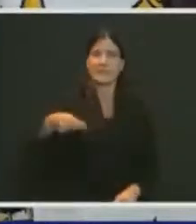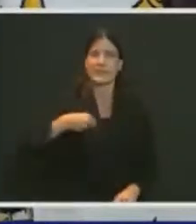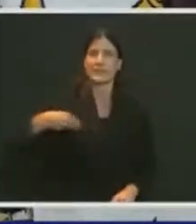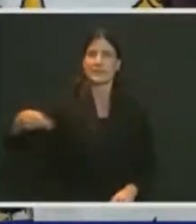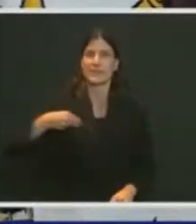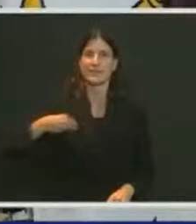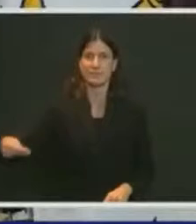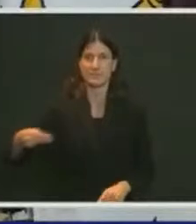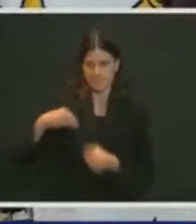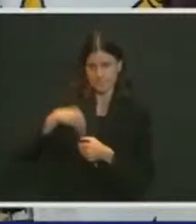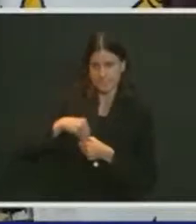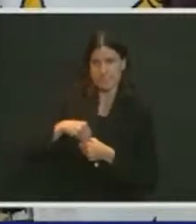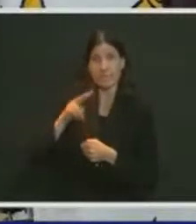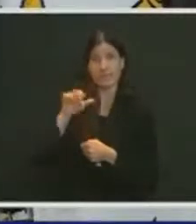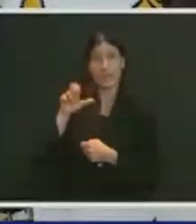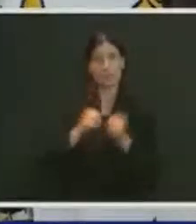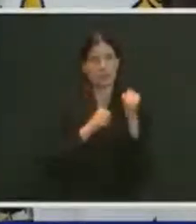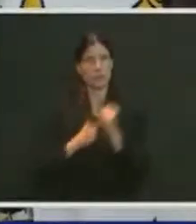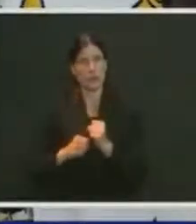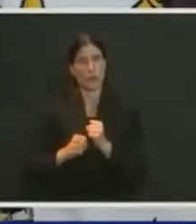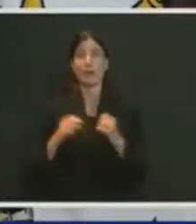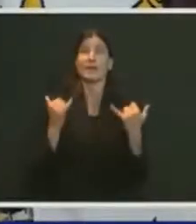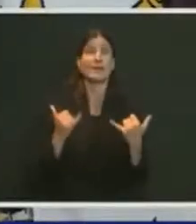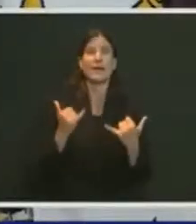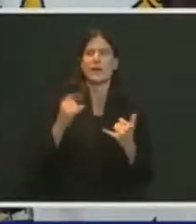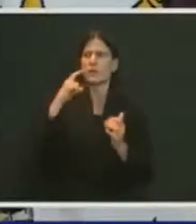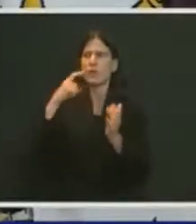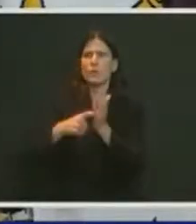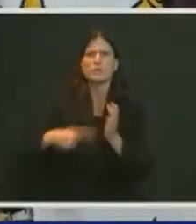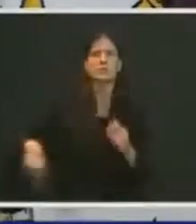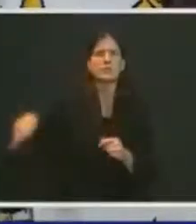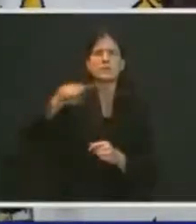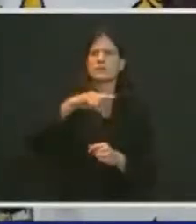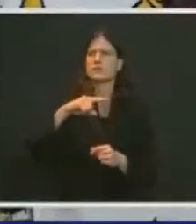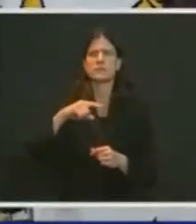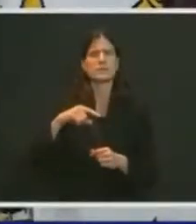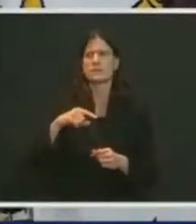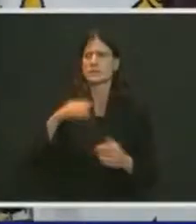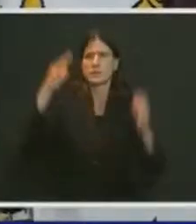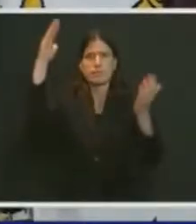open our economy, move between these phases every few weeks